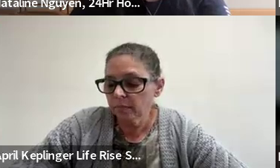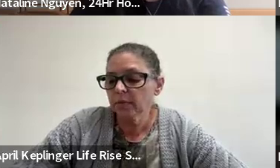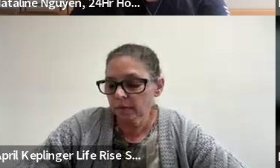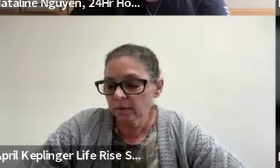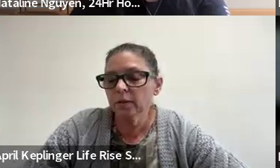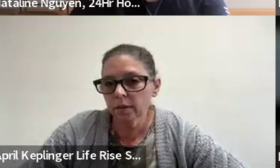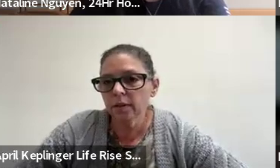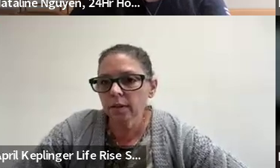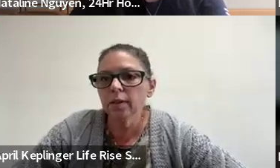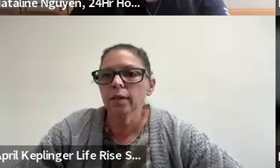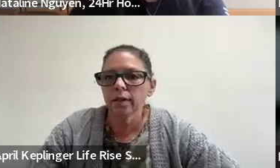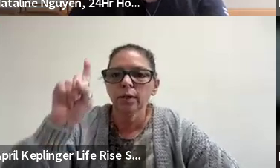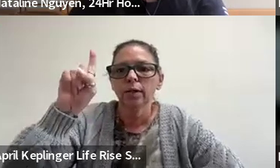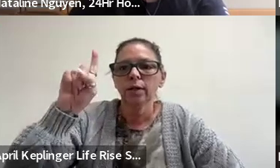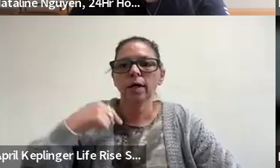info.